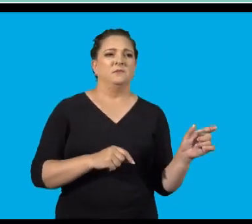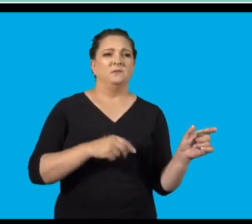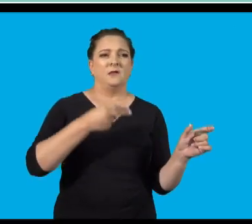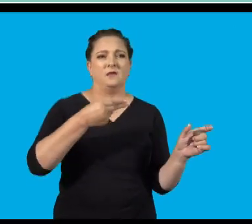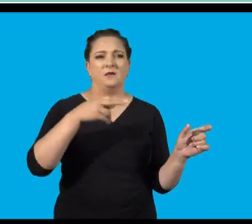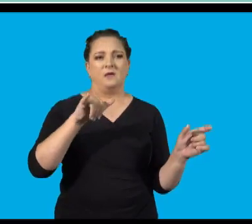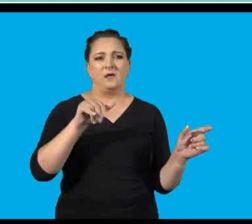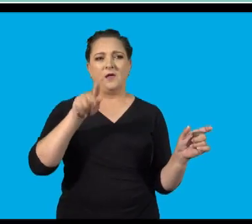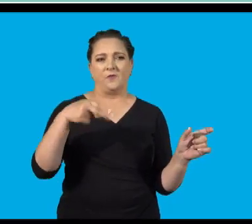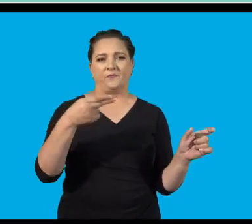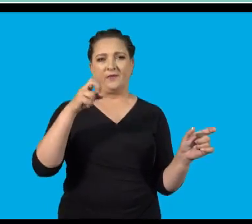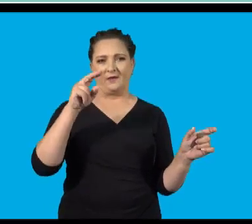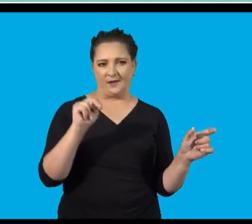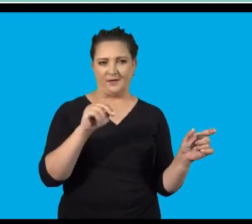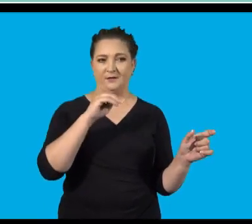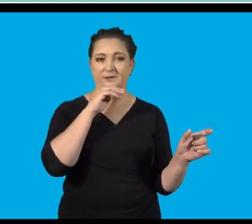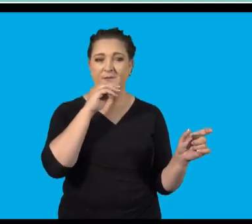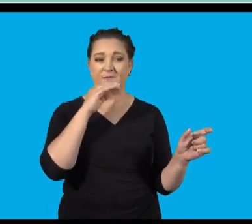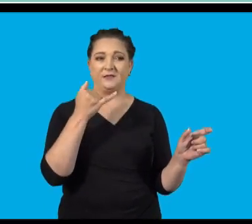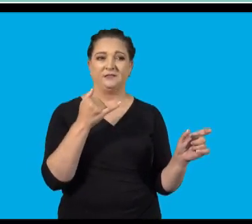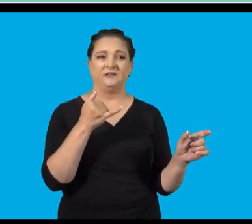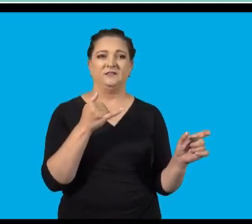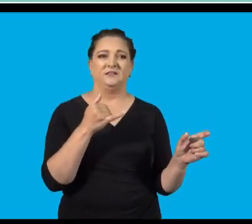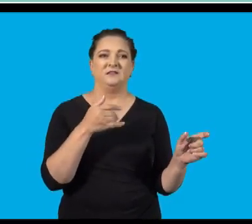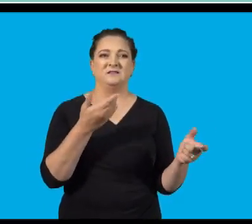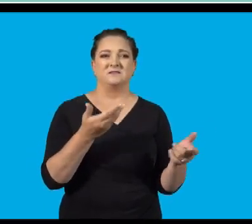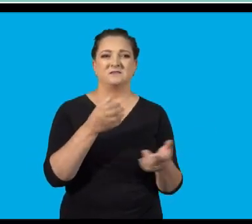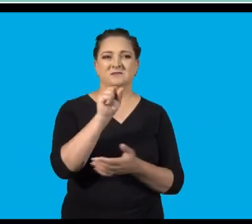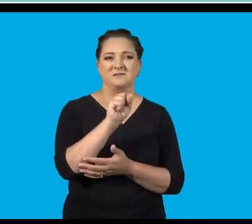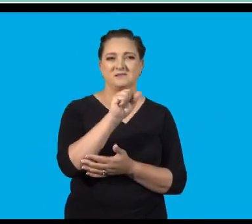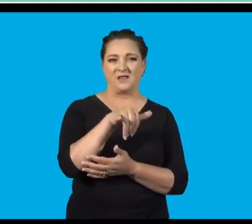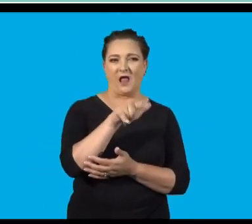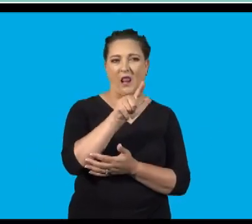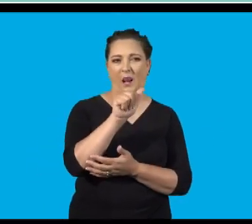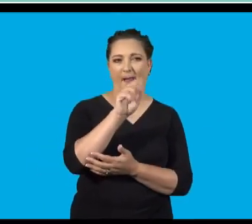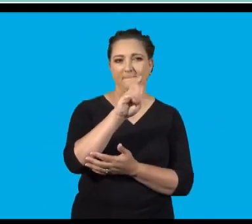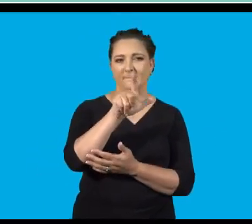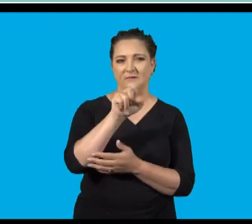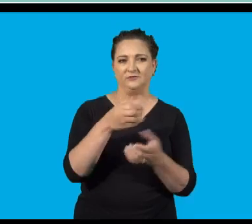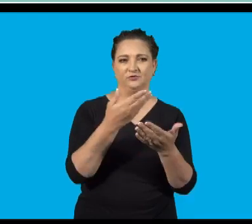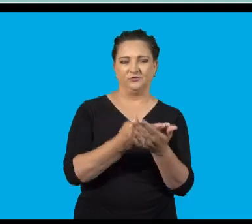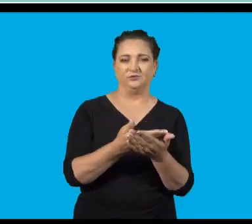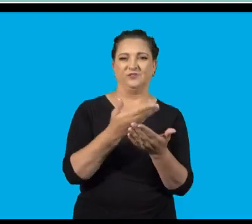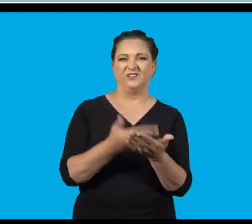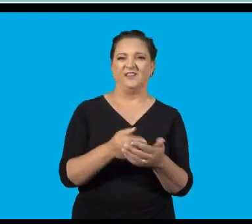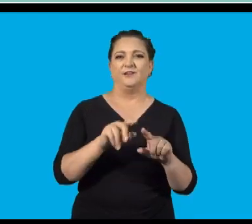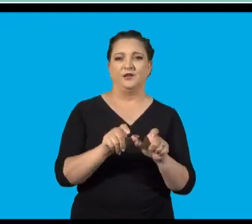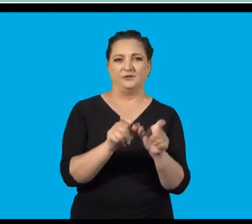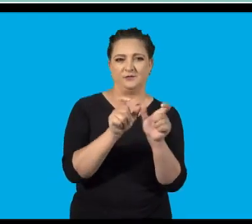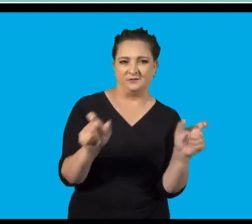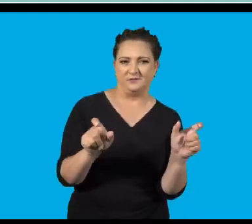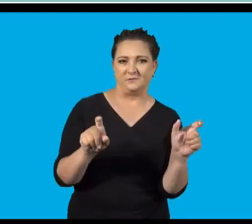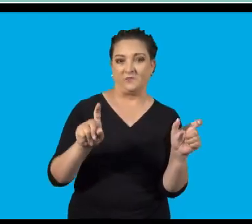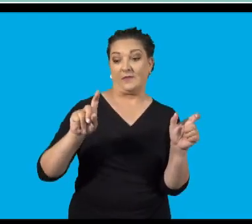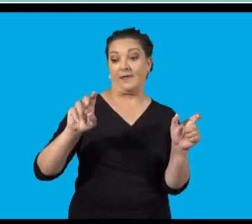words also to separate syllables. So look at the word ex-matriculans. Can you see we've taken two words that can stand